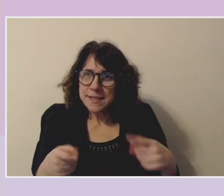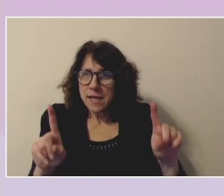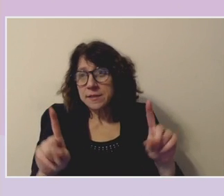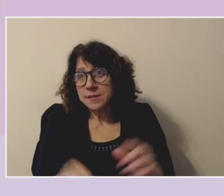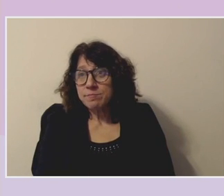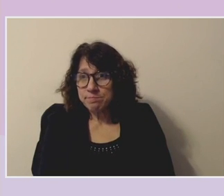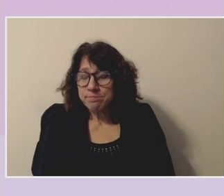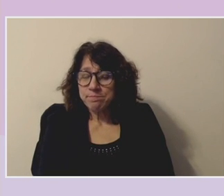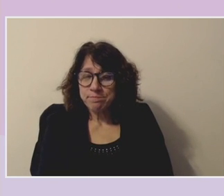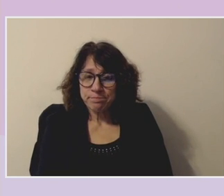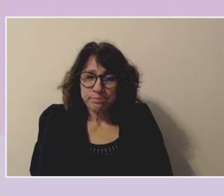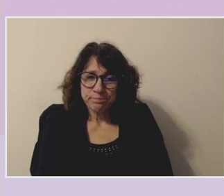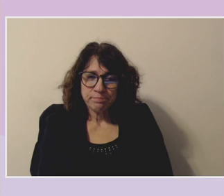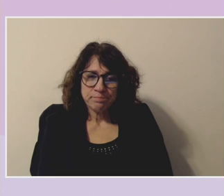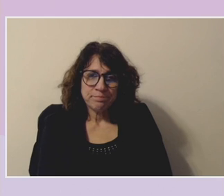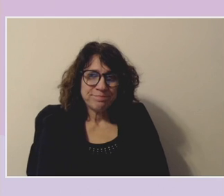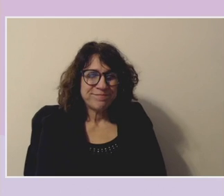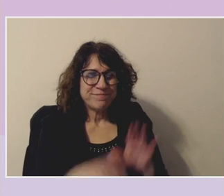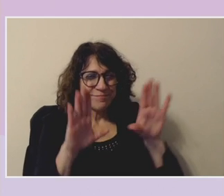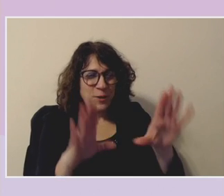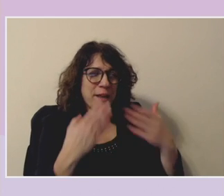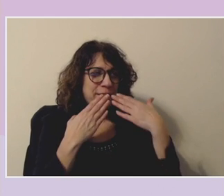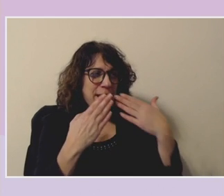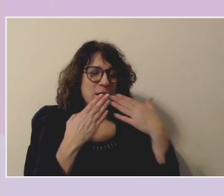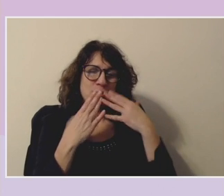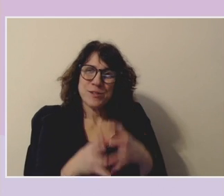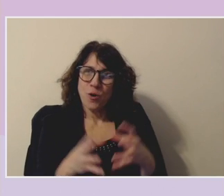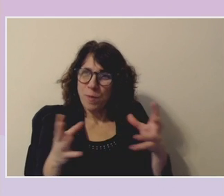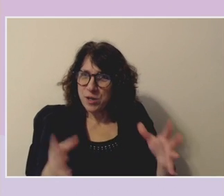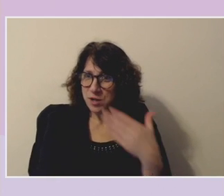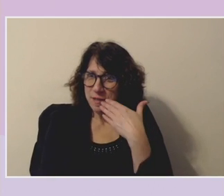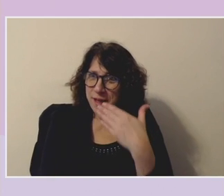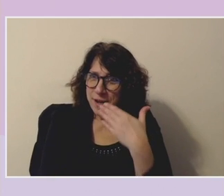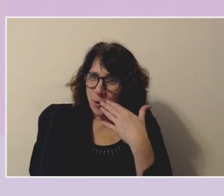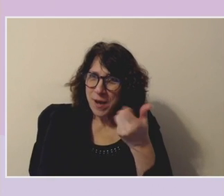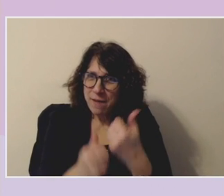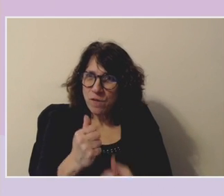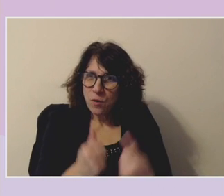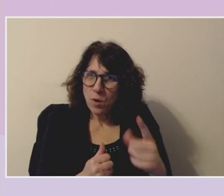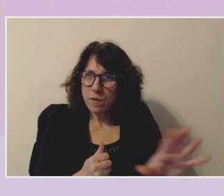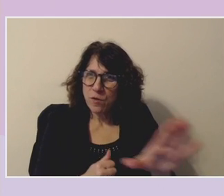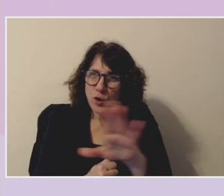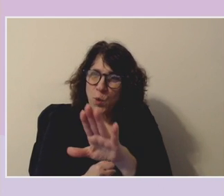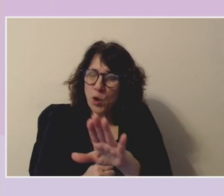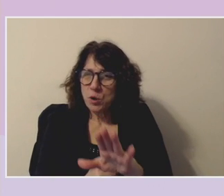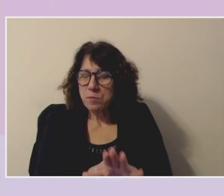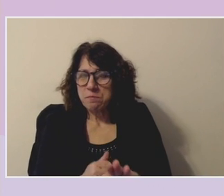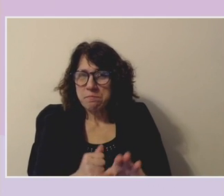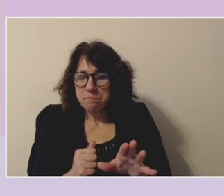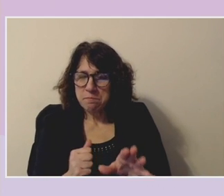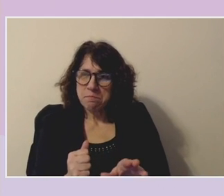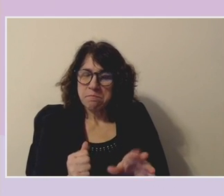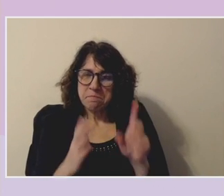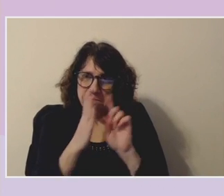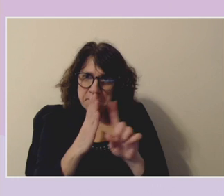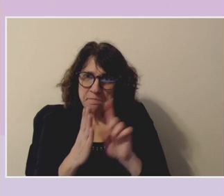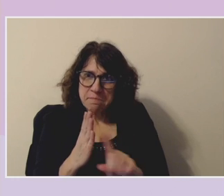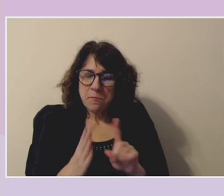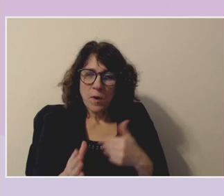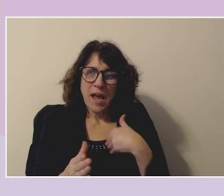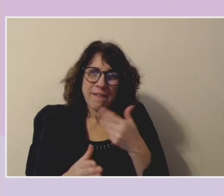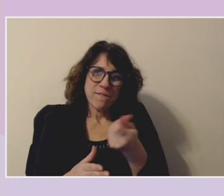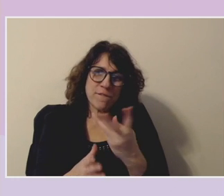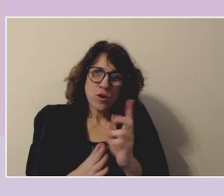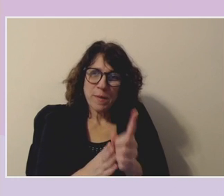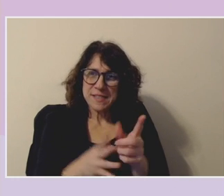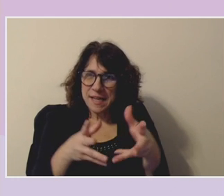schools. Great. Thank you so much. Thank you, everyone, for your insight. We do have a few minutes left to address